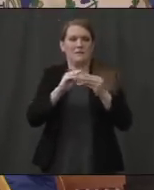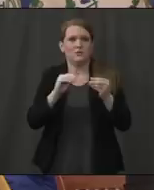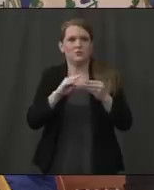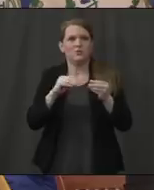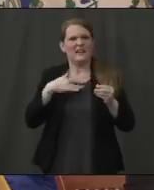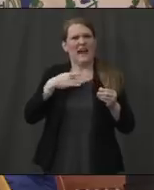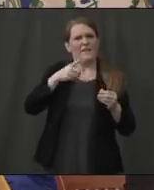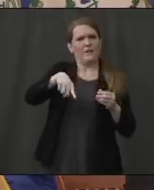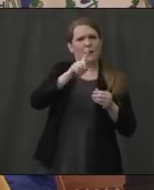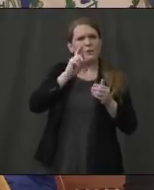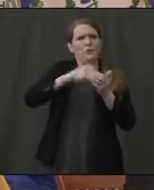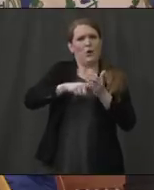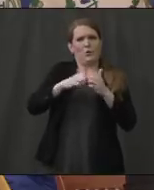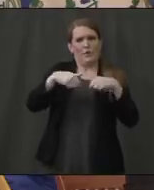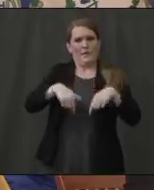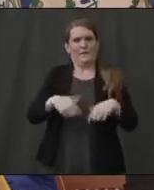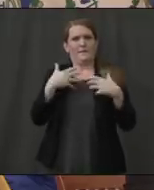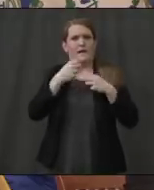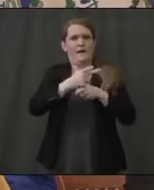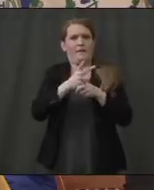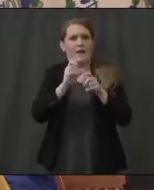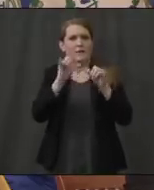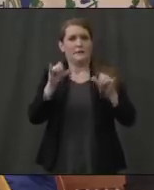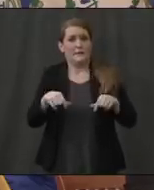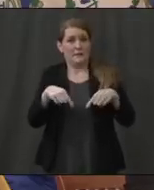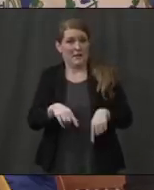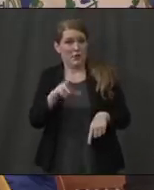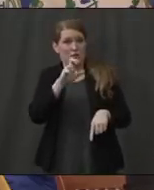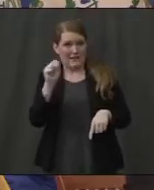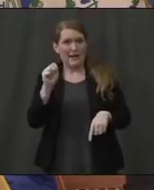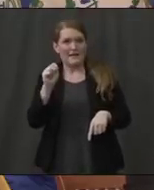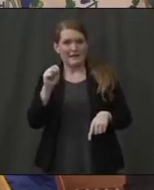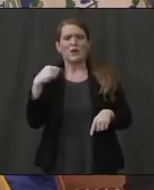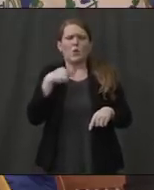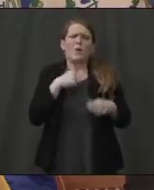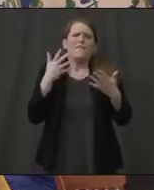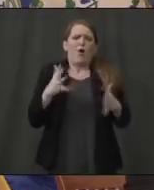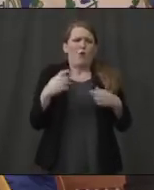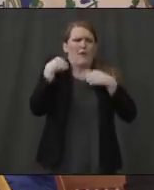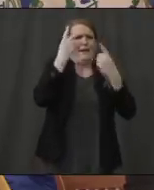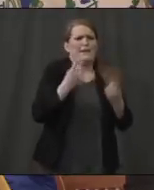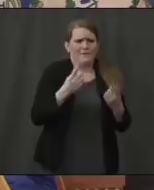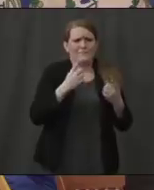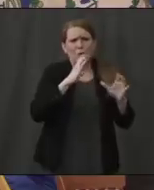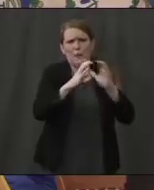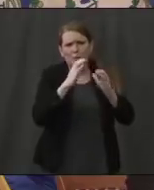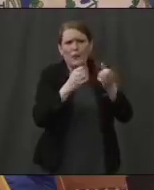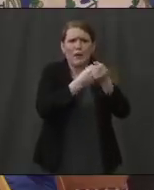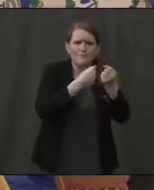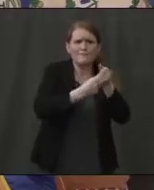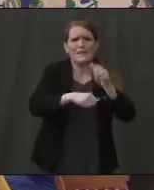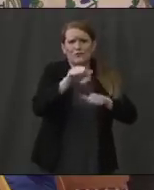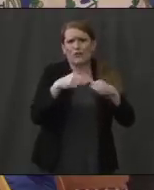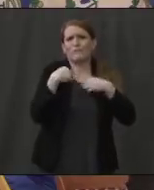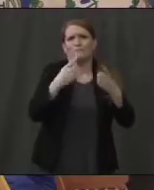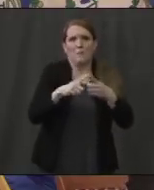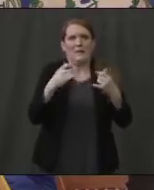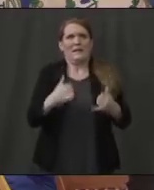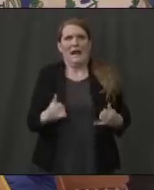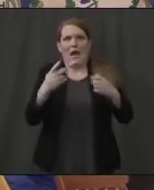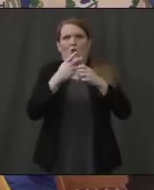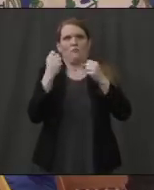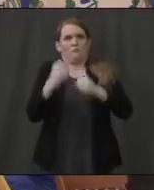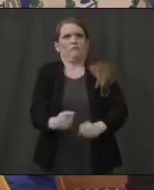we communicate a lot anyway, but we've been communicating a lot now, and it's been real